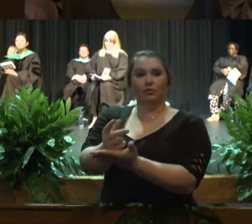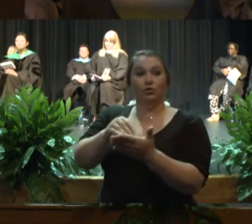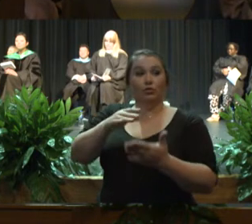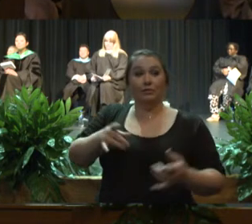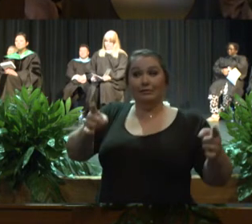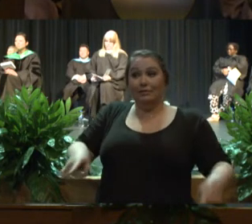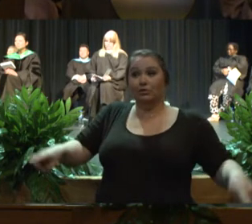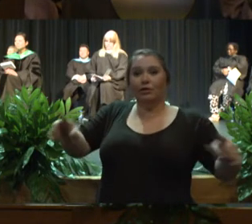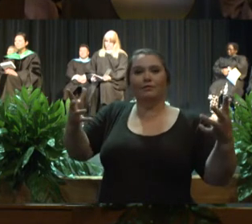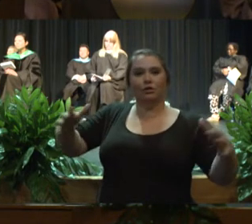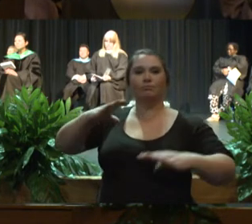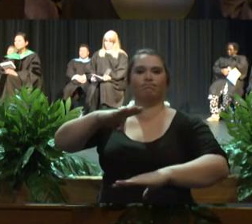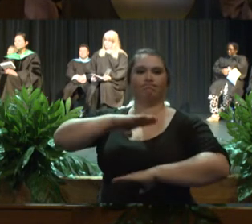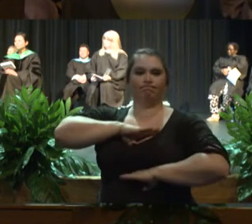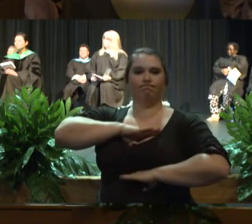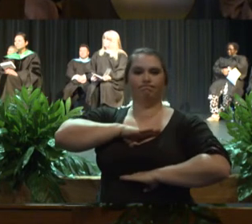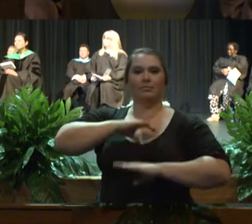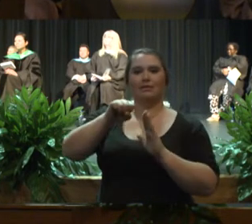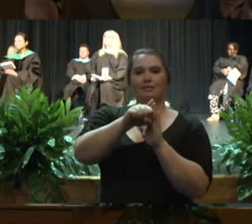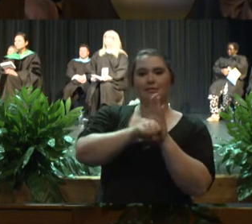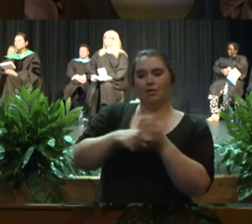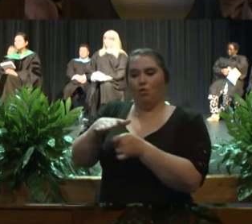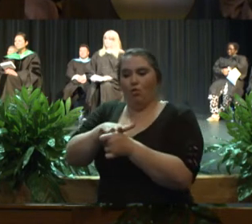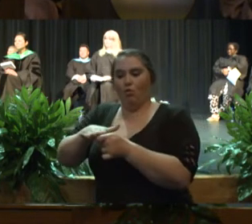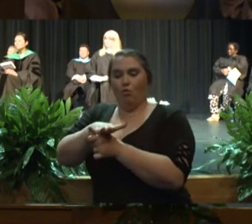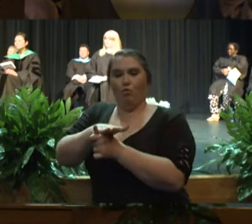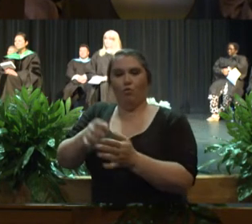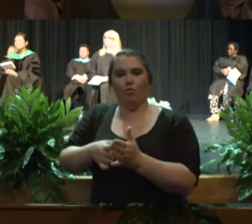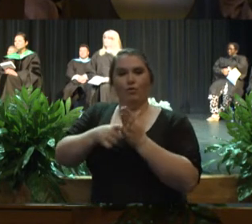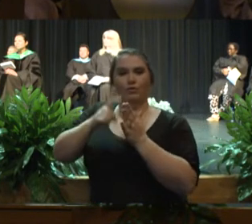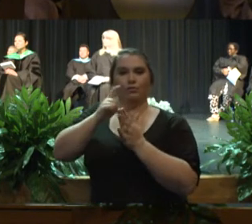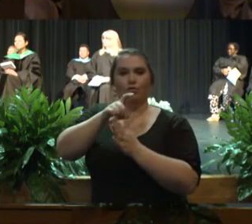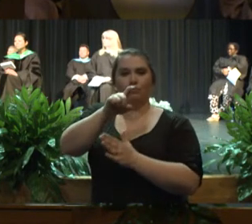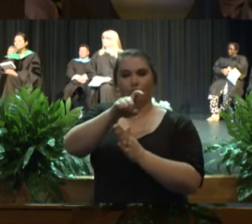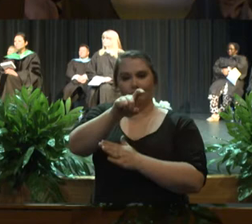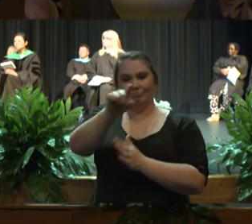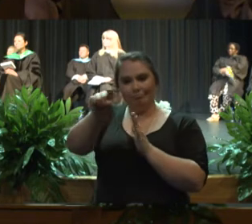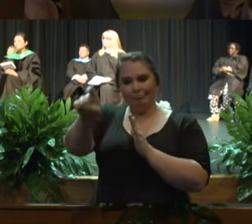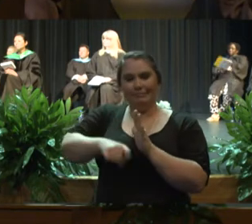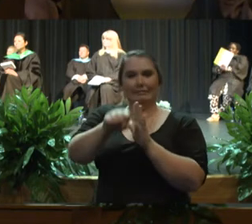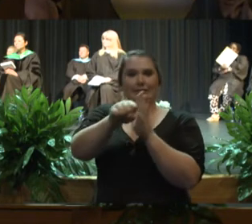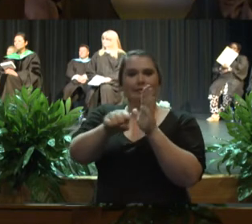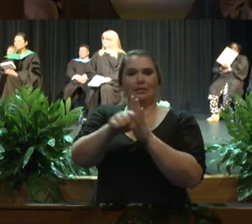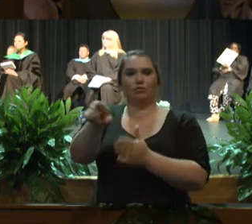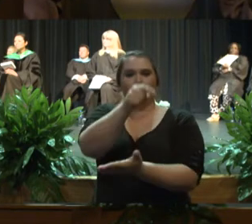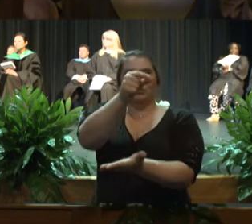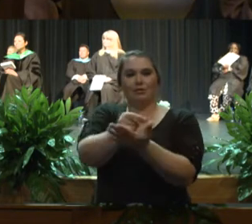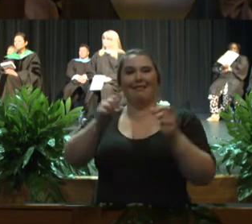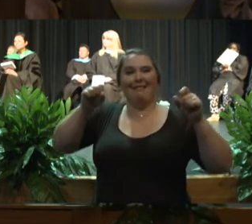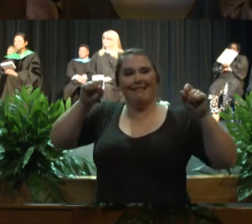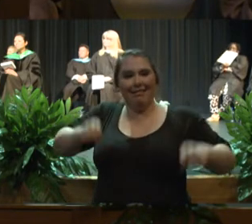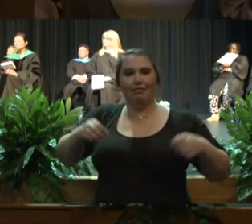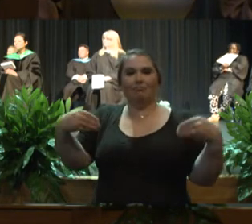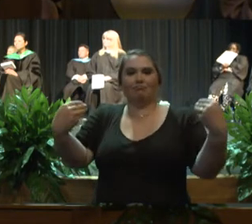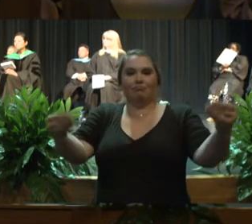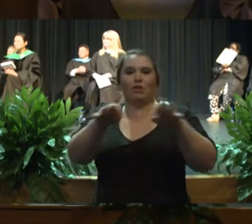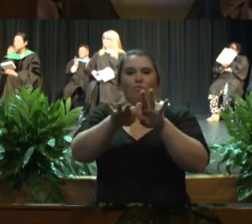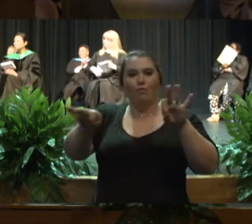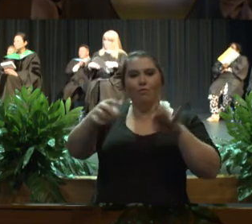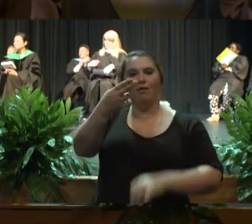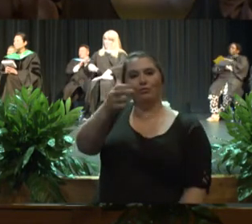have met the state and local requirements for graduation and are eligible to receive their high school